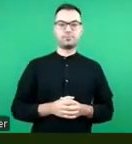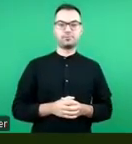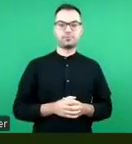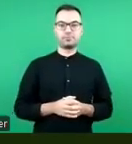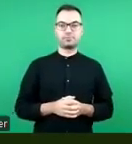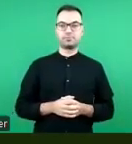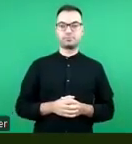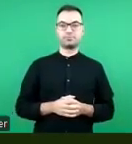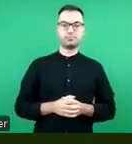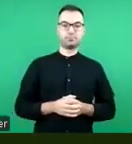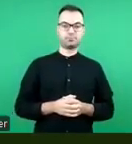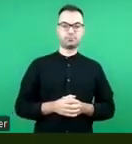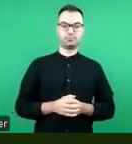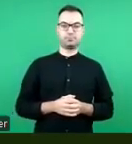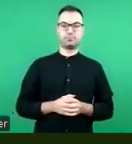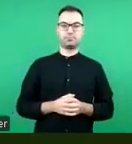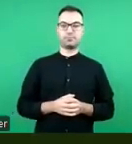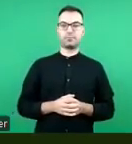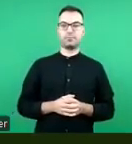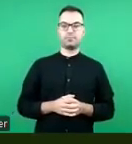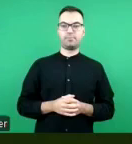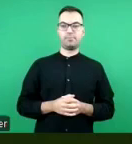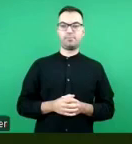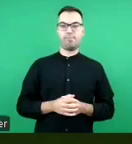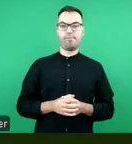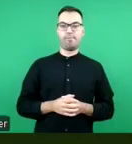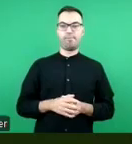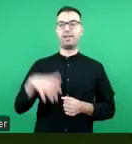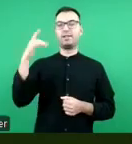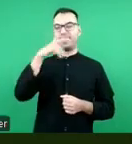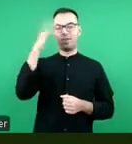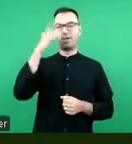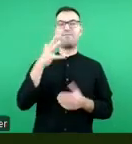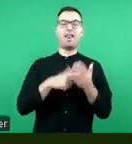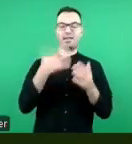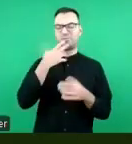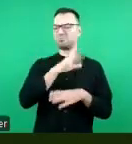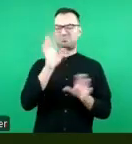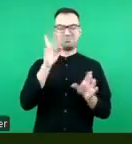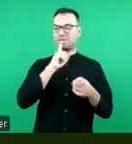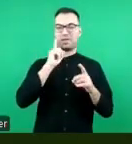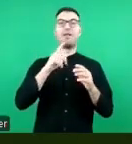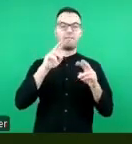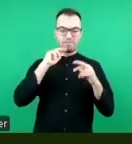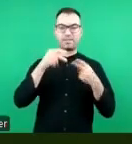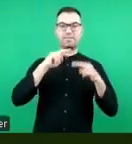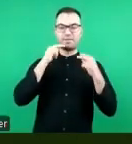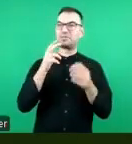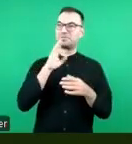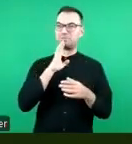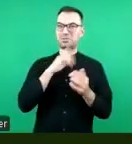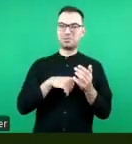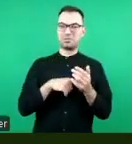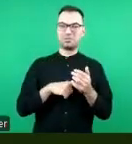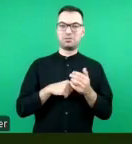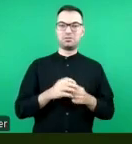Although the theory was claimed to be dead several times, it popped up at least as much